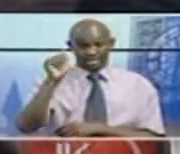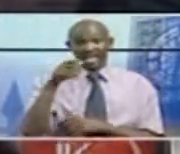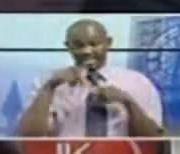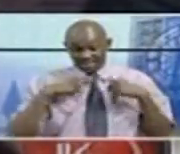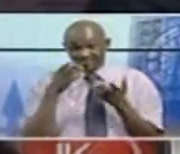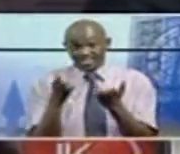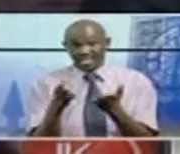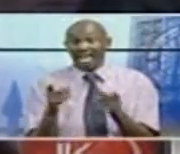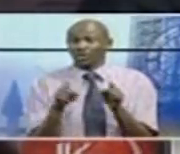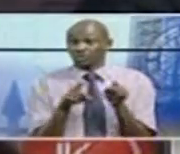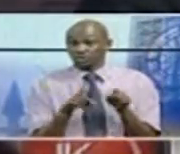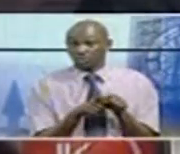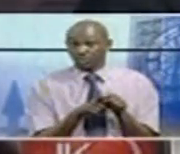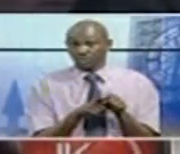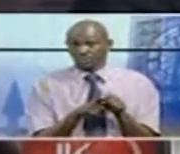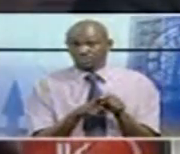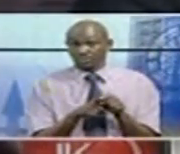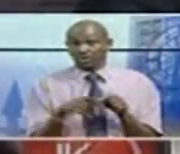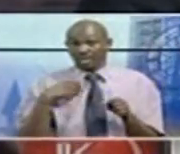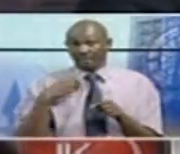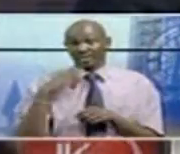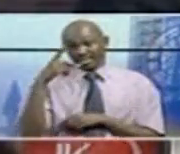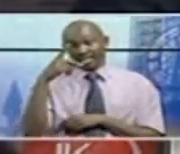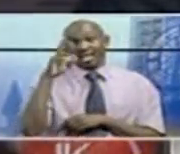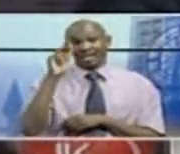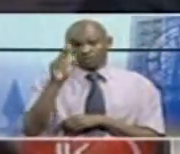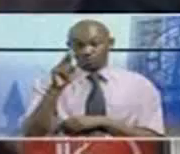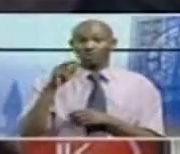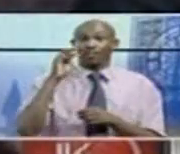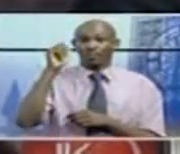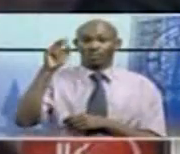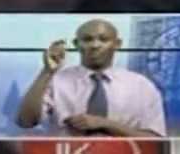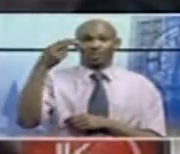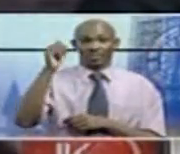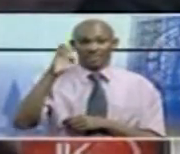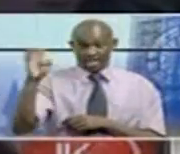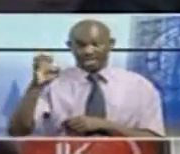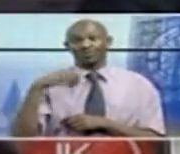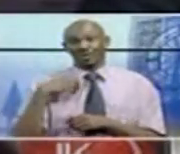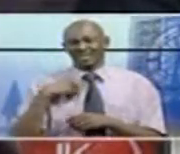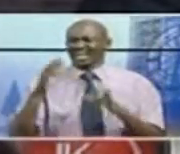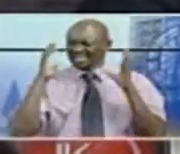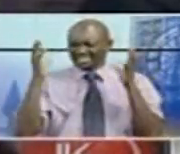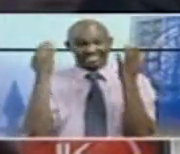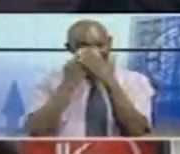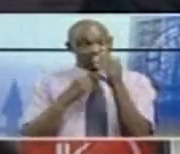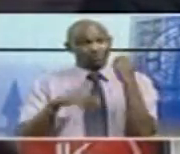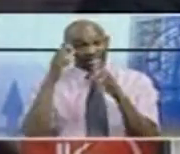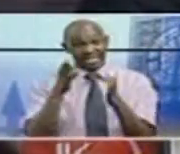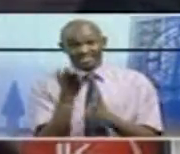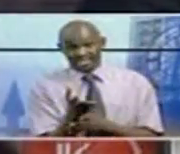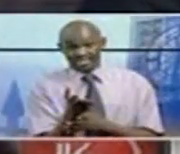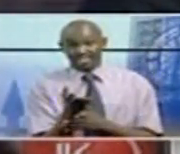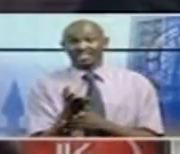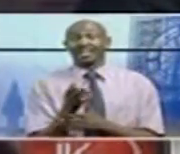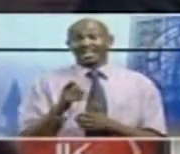live. Yes, and also the chairman of KRU, Mwangi Mudhe. It's going to be a great night of heroes.